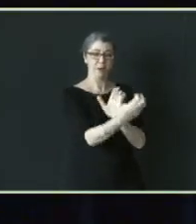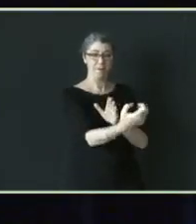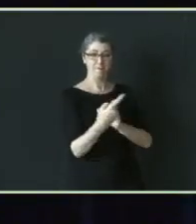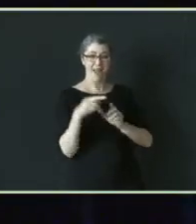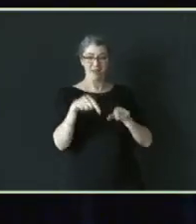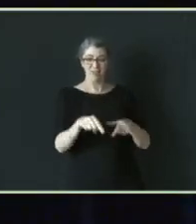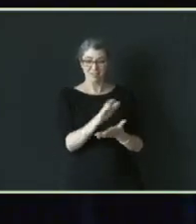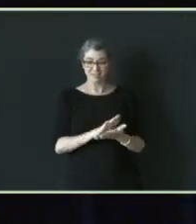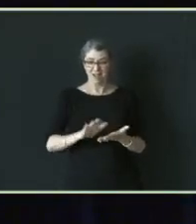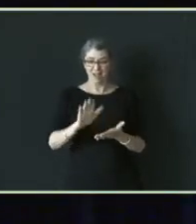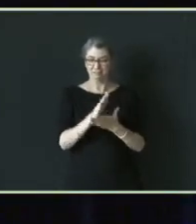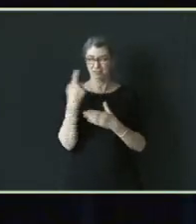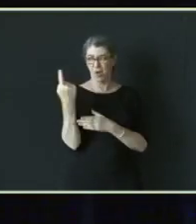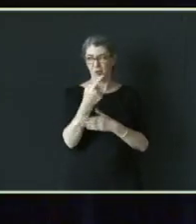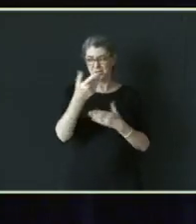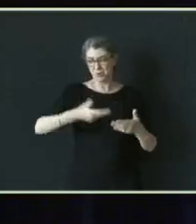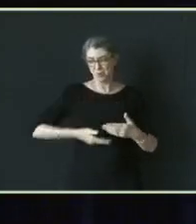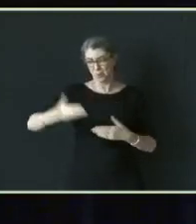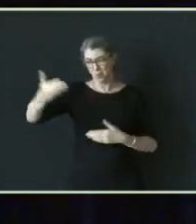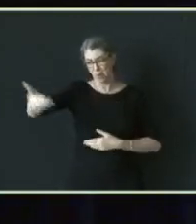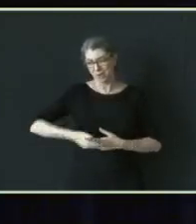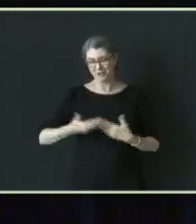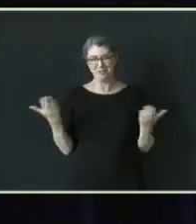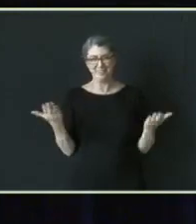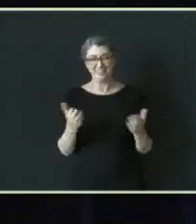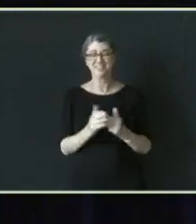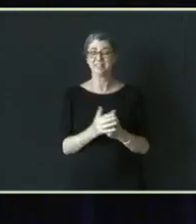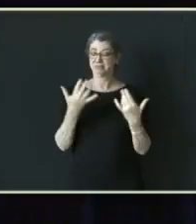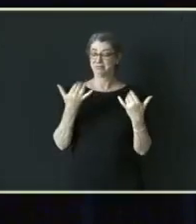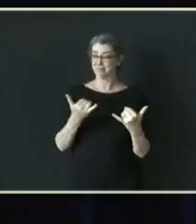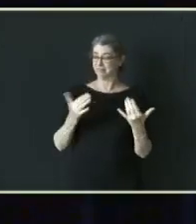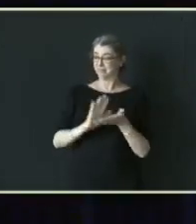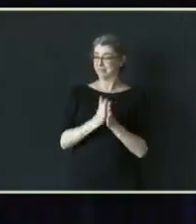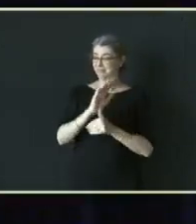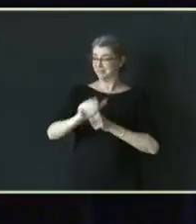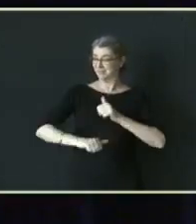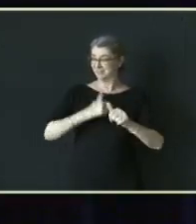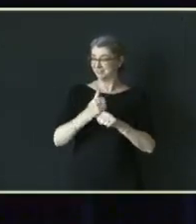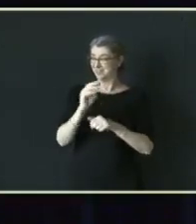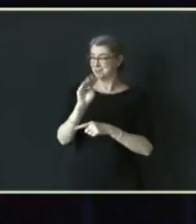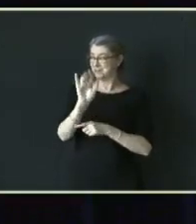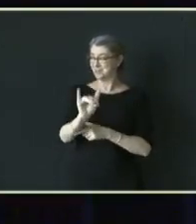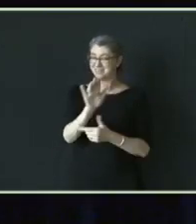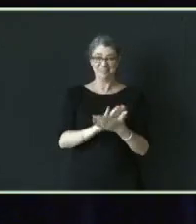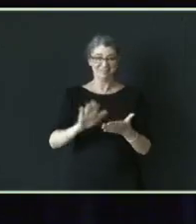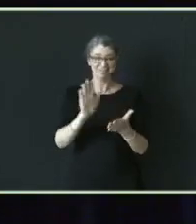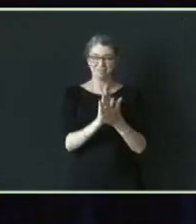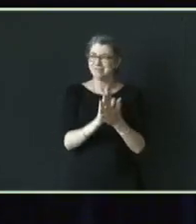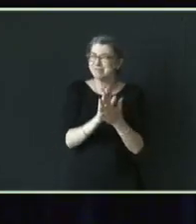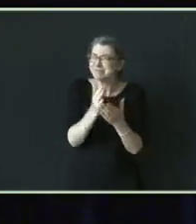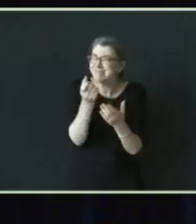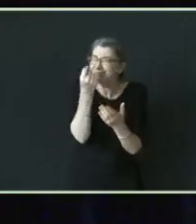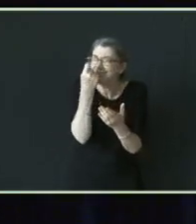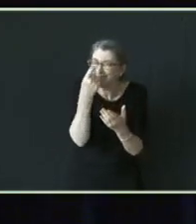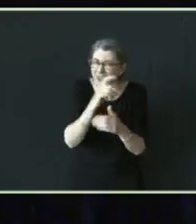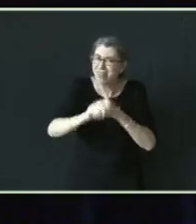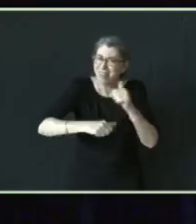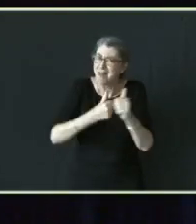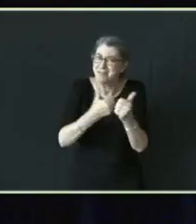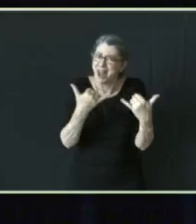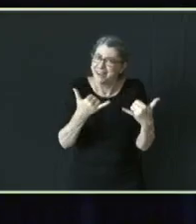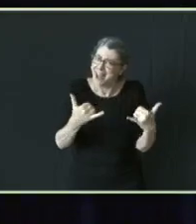college. You'll always be welcome here. Now that you're alumni of Mercy, has that sunk in yet? You're alumni of